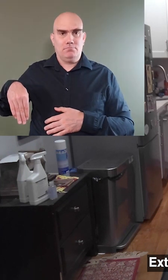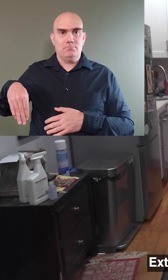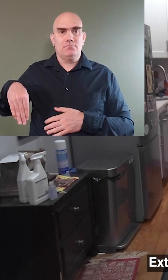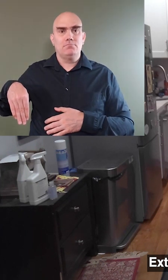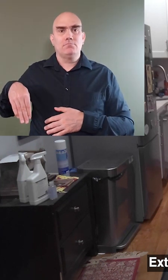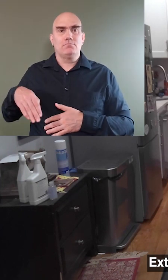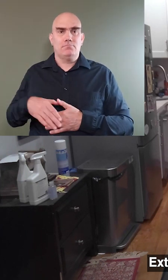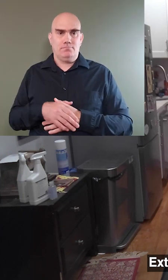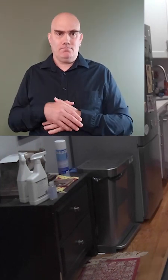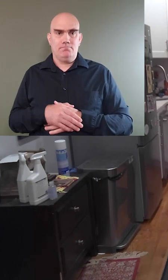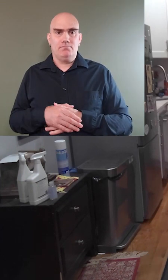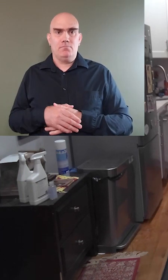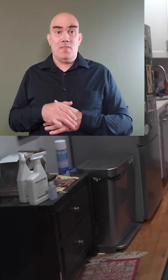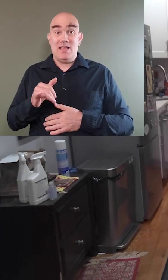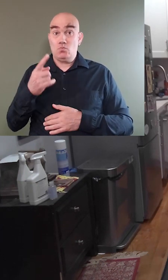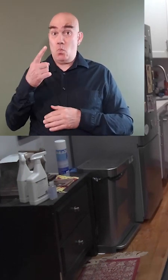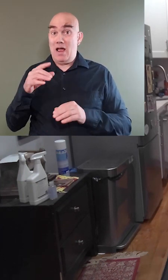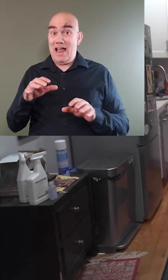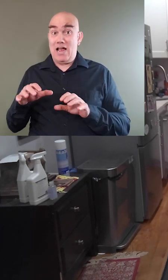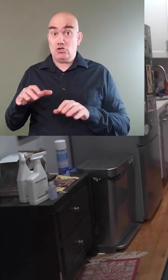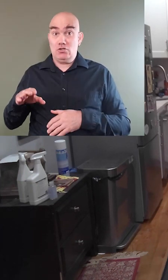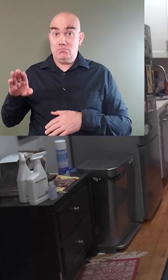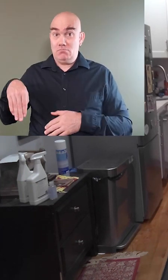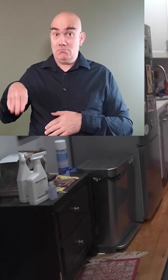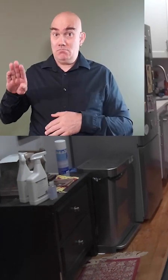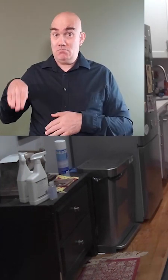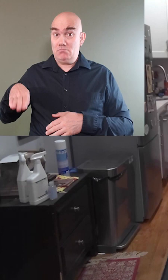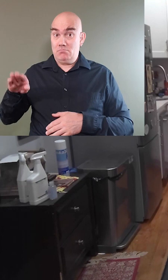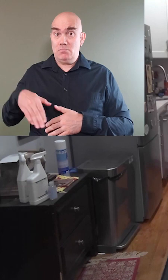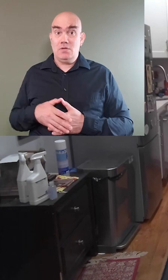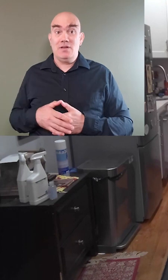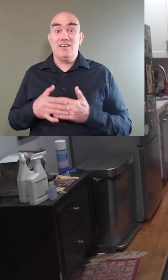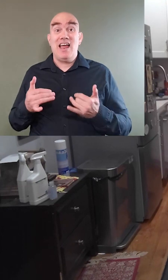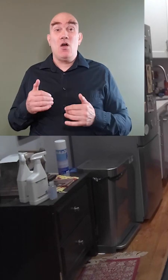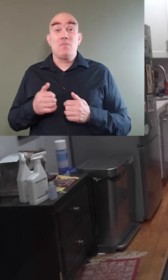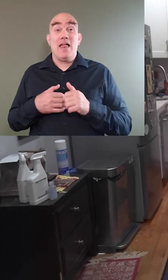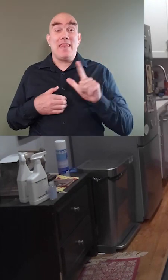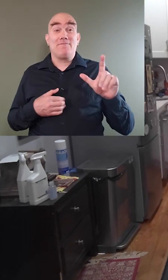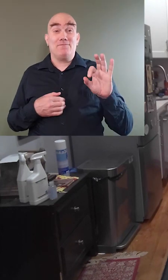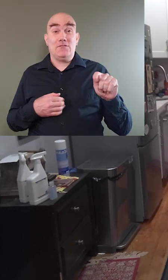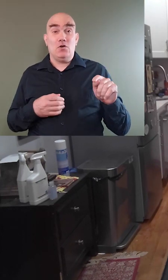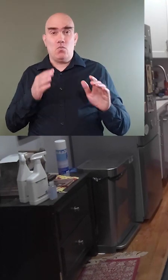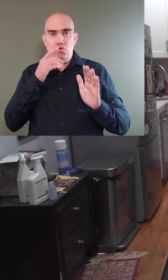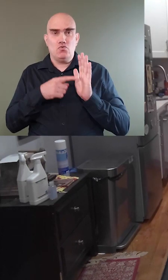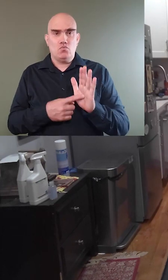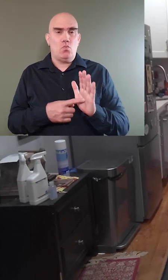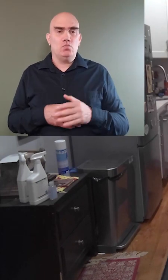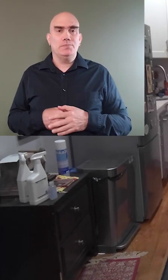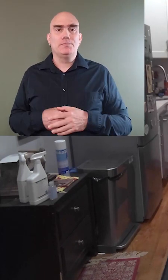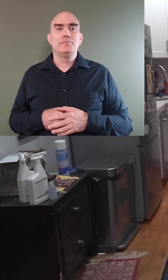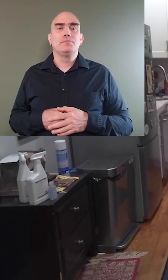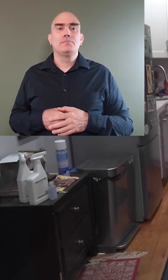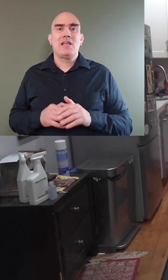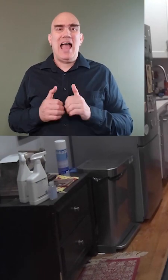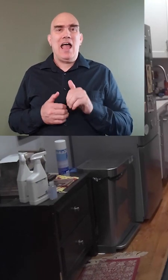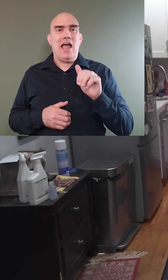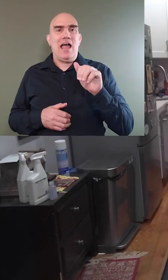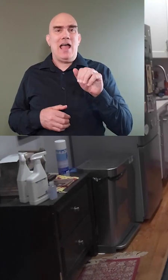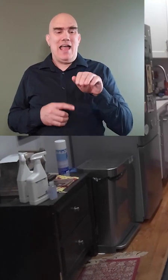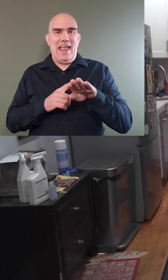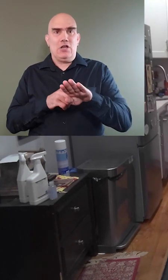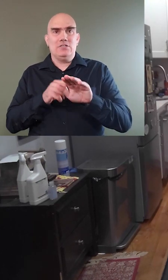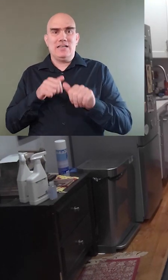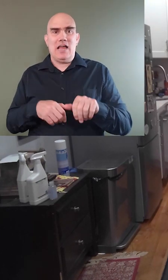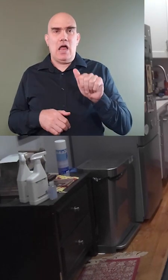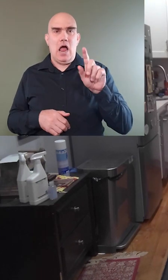away. So that is one action. Now my left foot, I'm going to demonstrate how